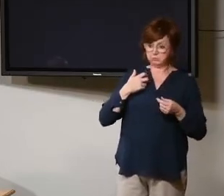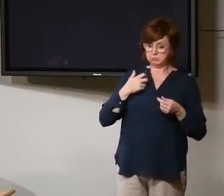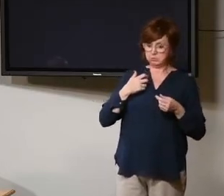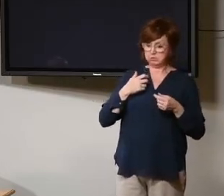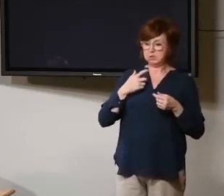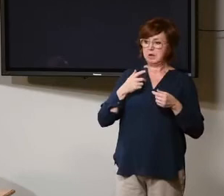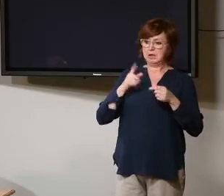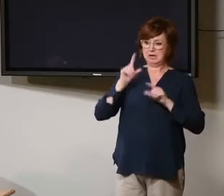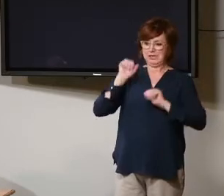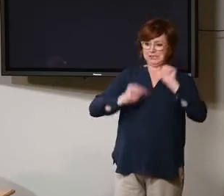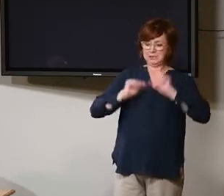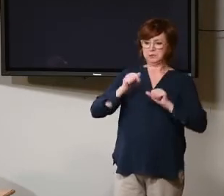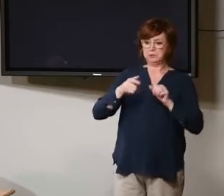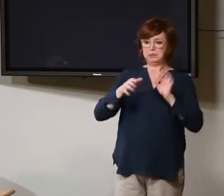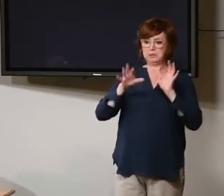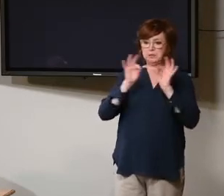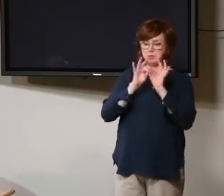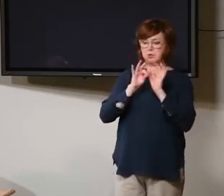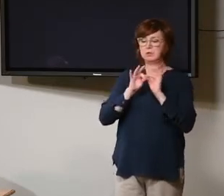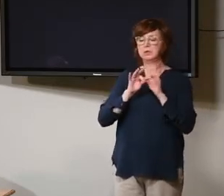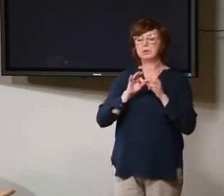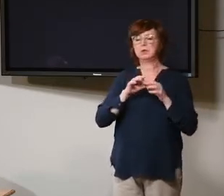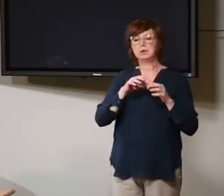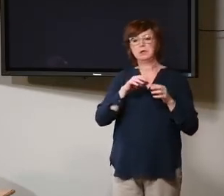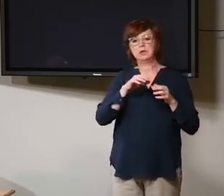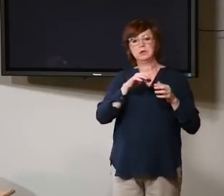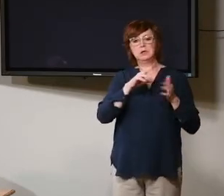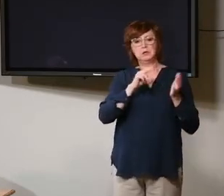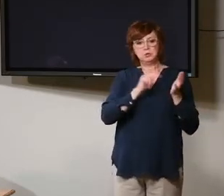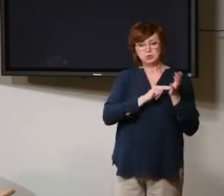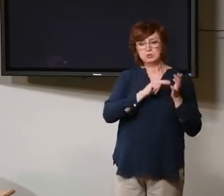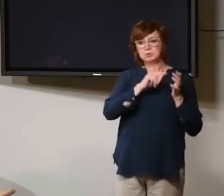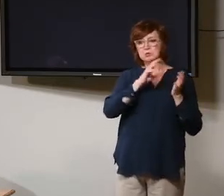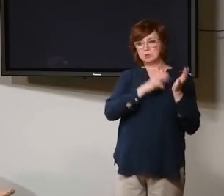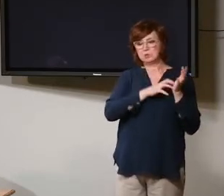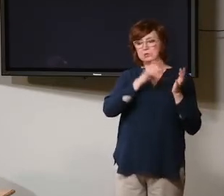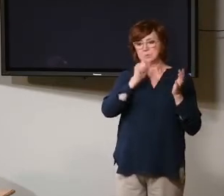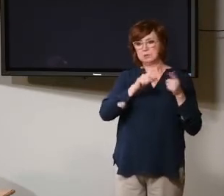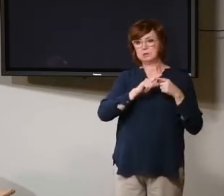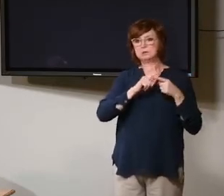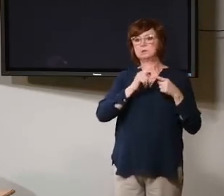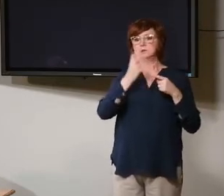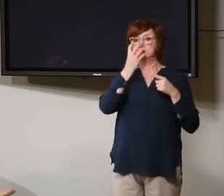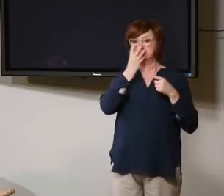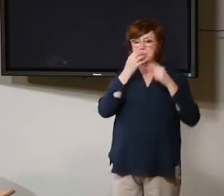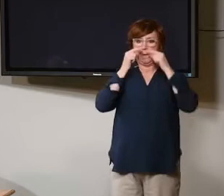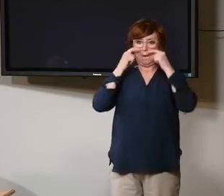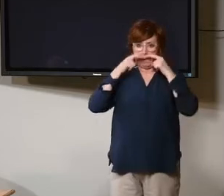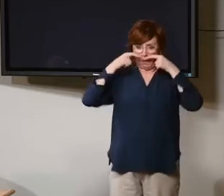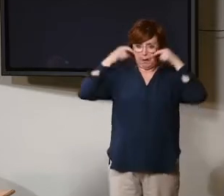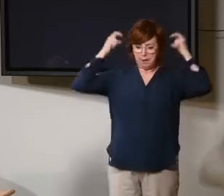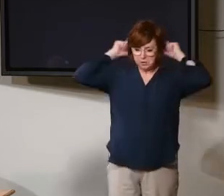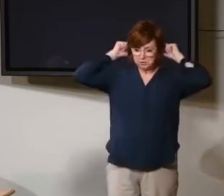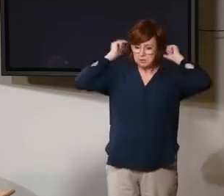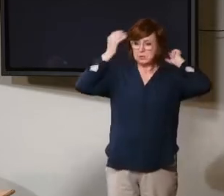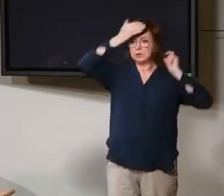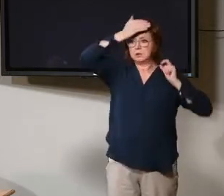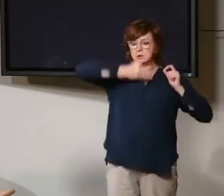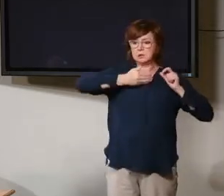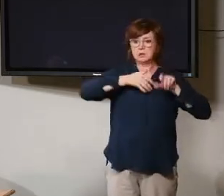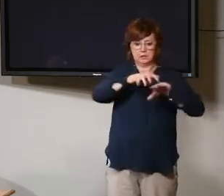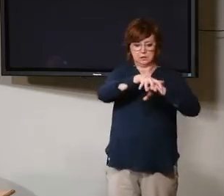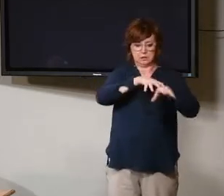the recommended personal protection equipment is mask, a procedure mask, eye protection, gloves and gown, and those supplies